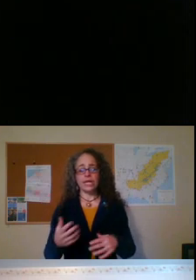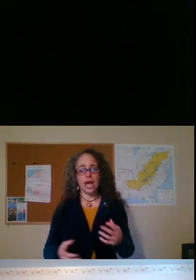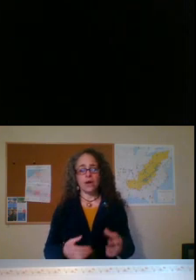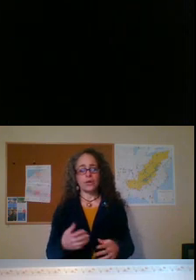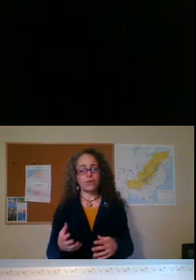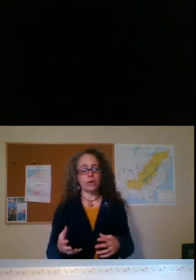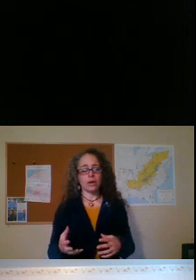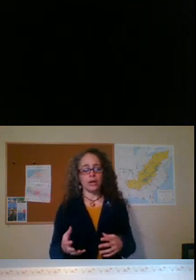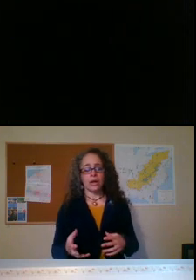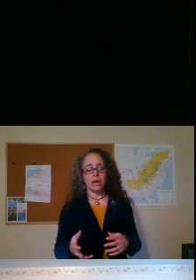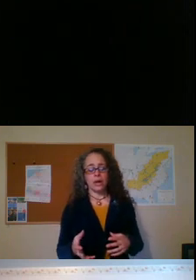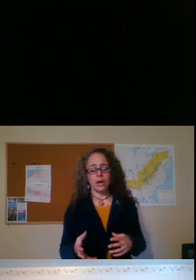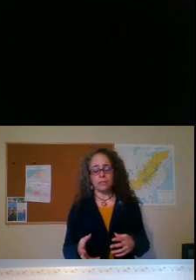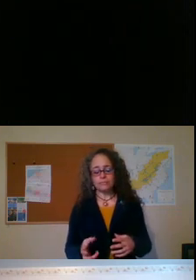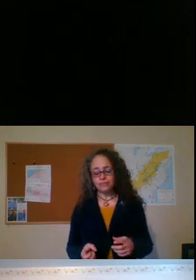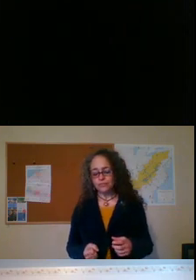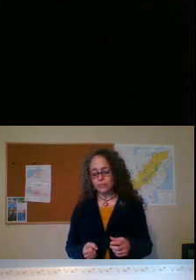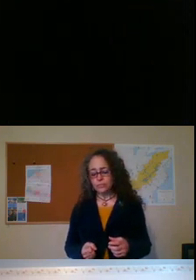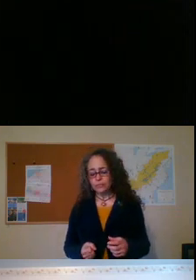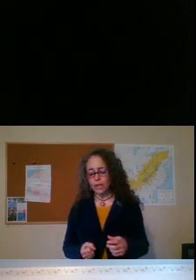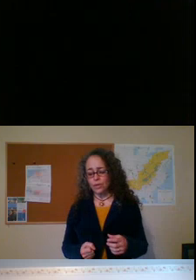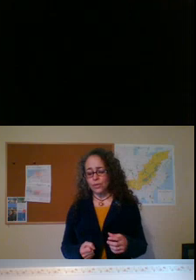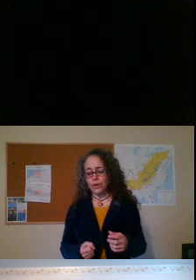again, flesh out your